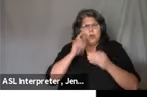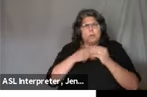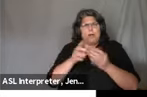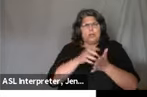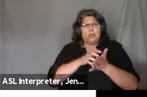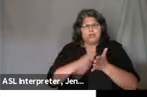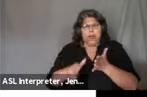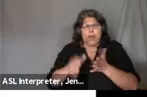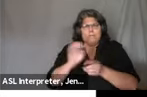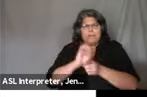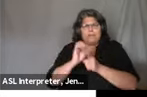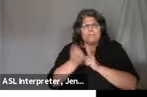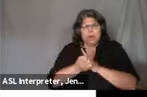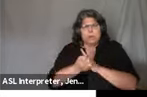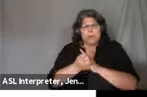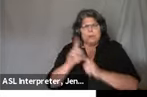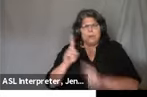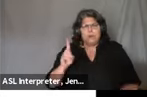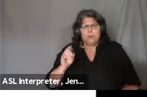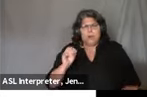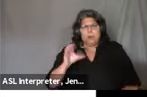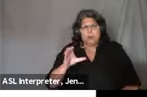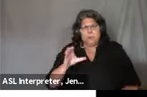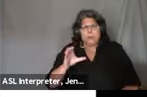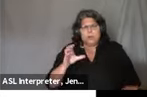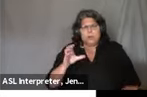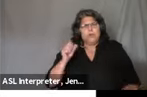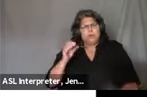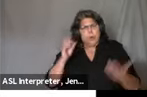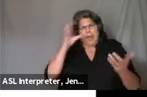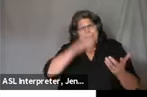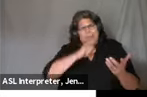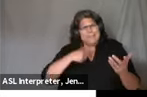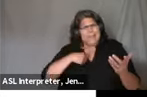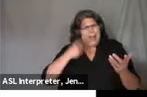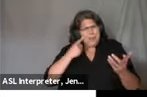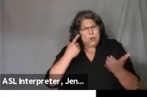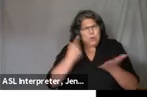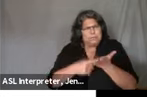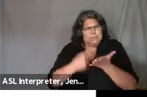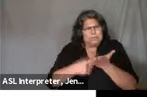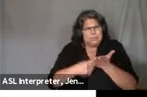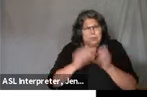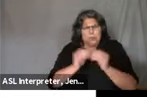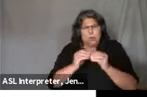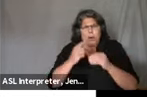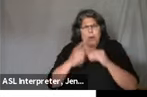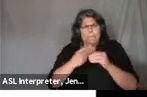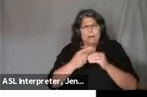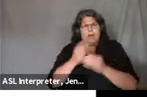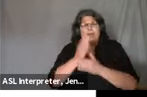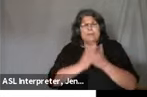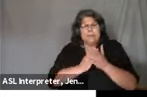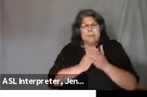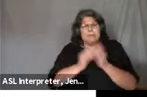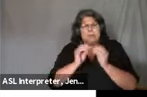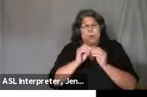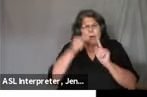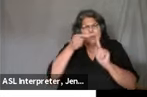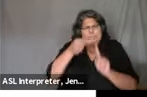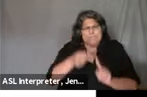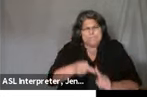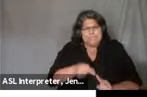environmental document. And so I guess I was anticipating some more discussion and presentation about some of the details that are actually in